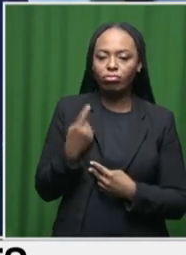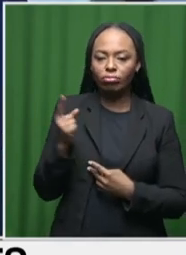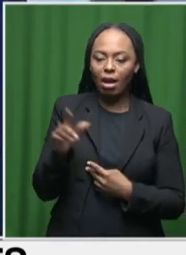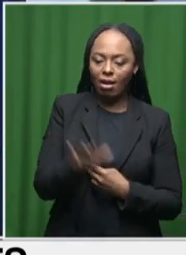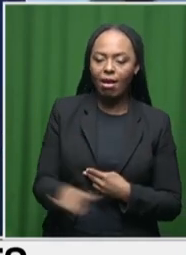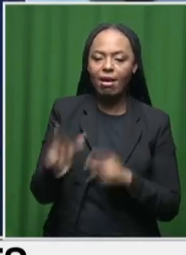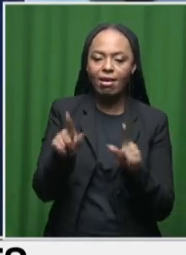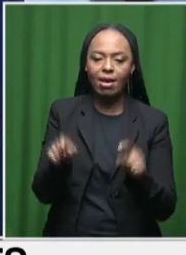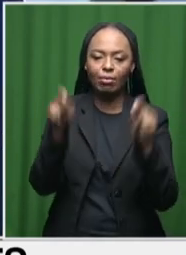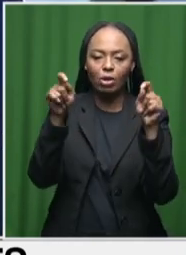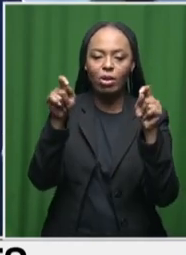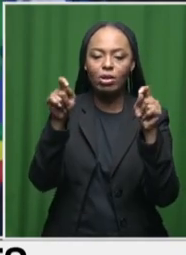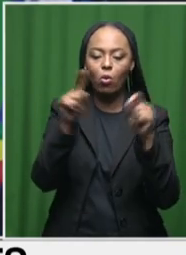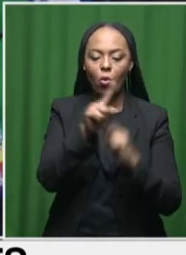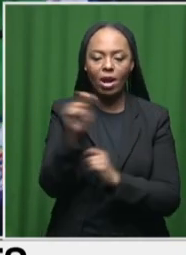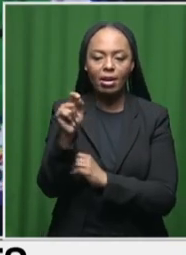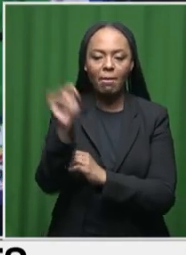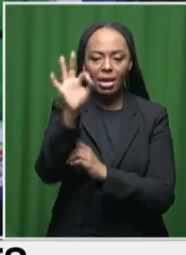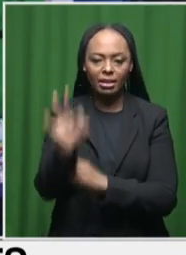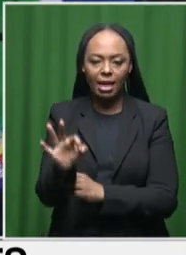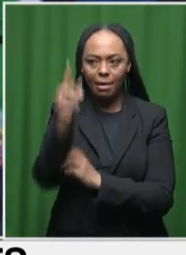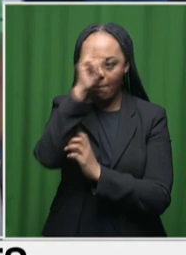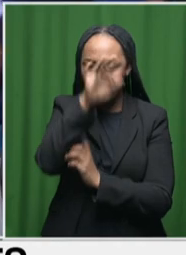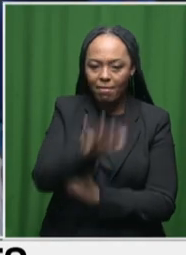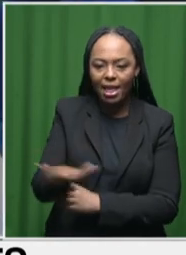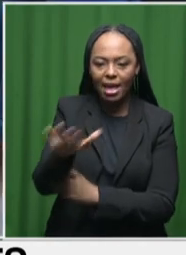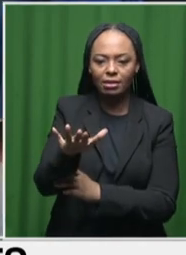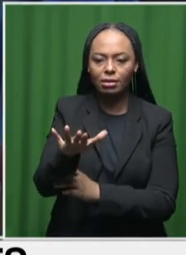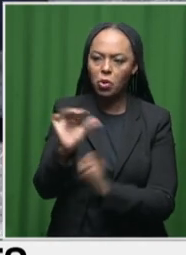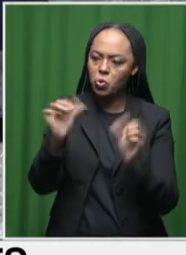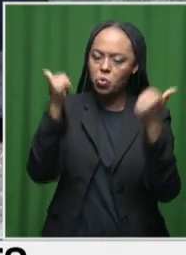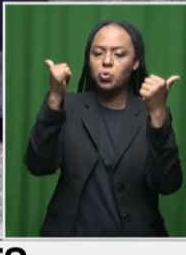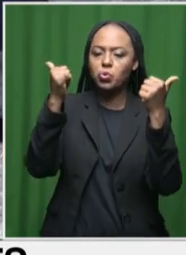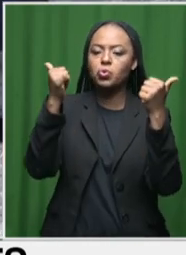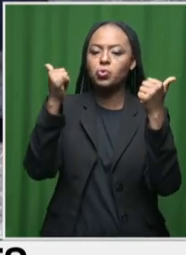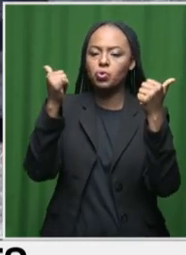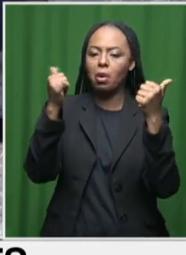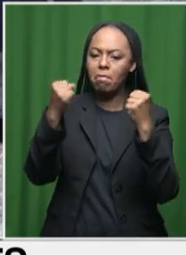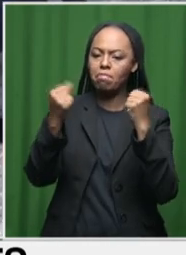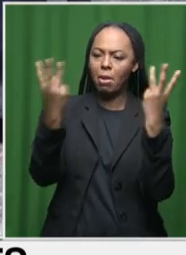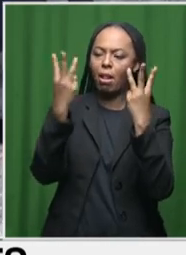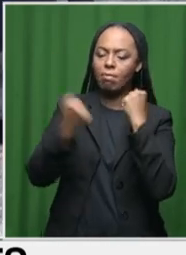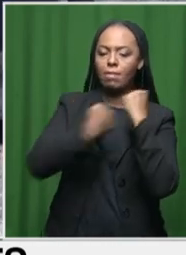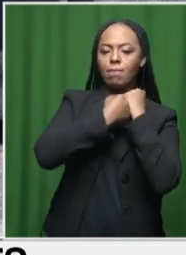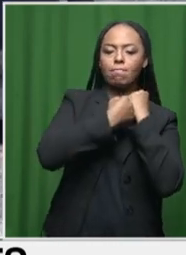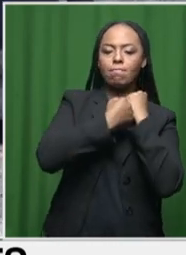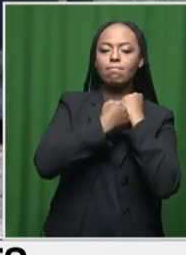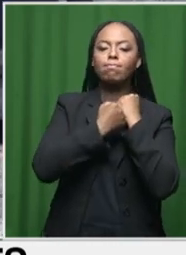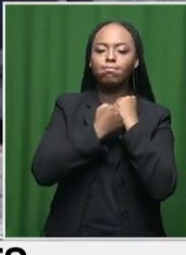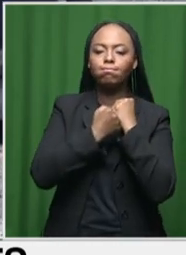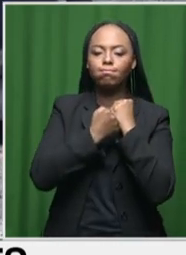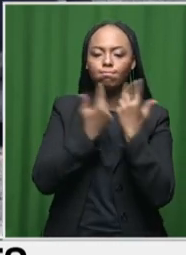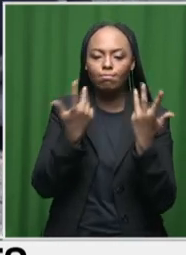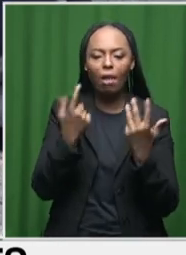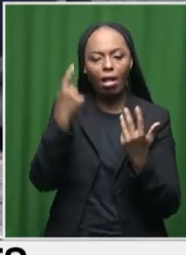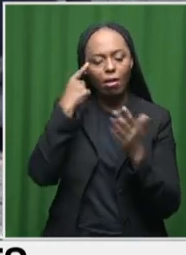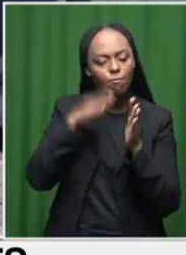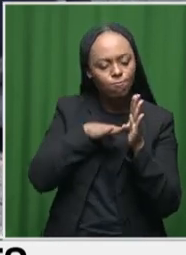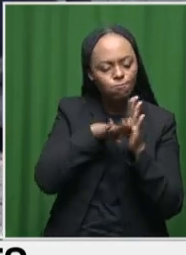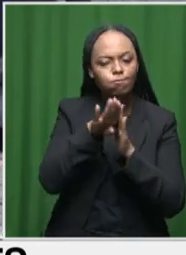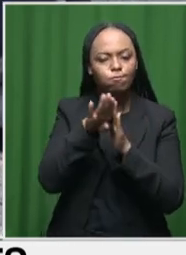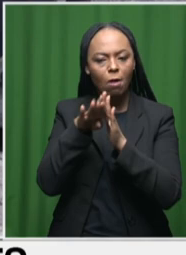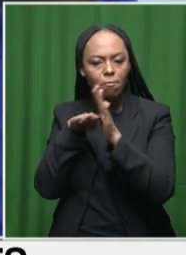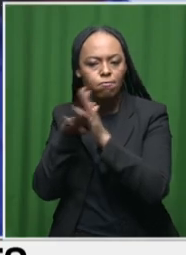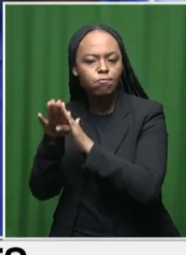Town, again, a 100% black area, we did very well there. We quadrupled our share of the vote. So I think we are rising. It's shown in